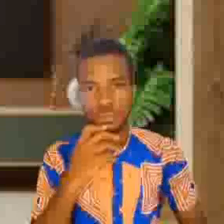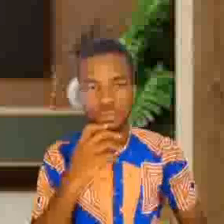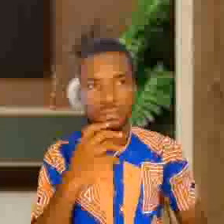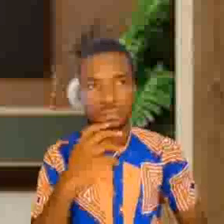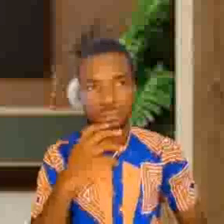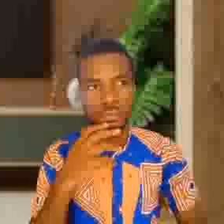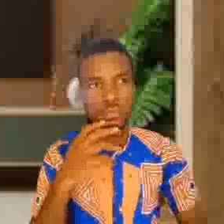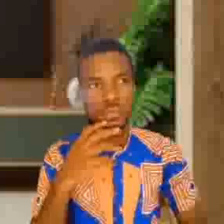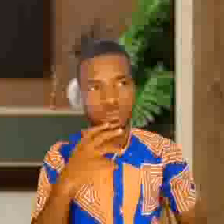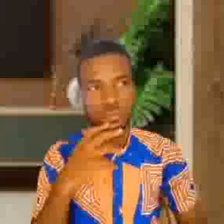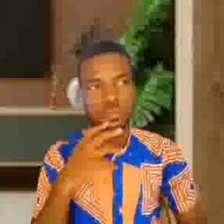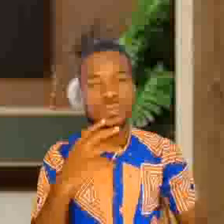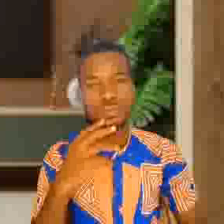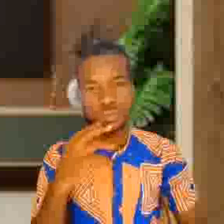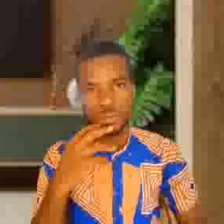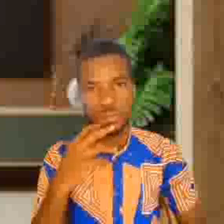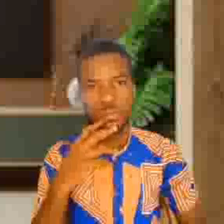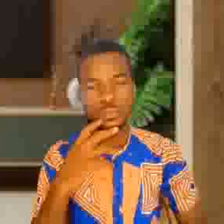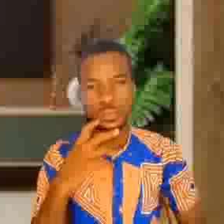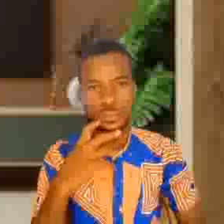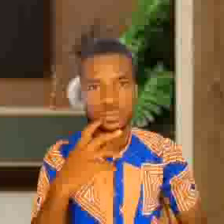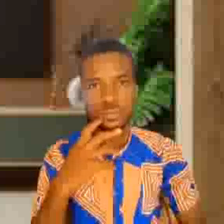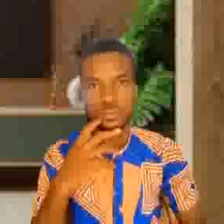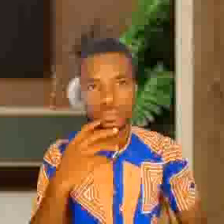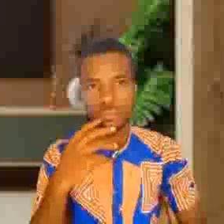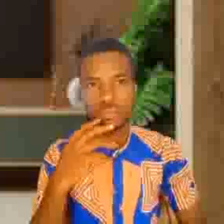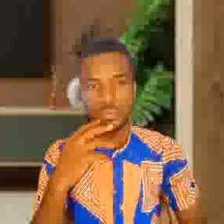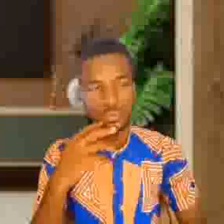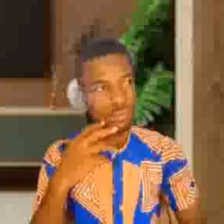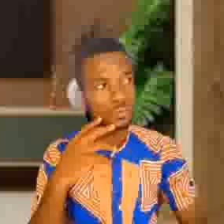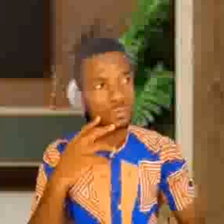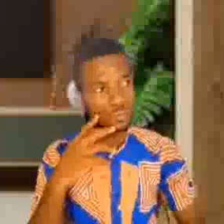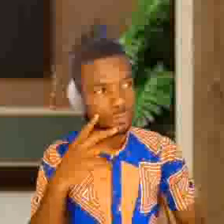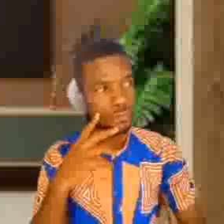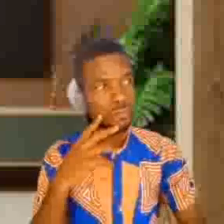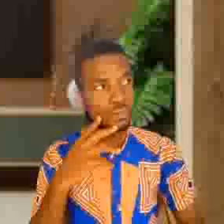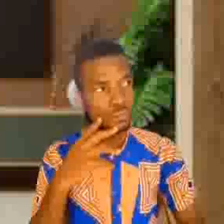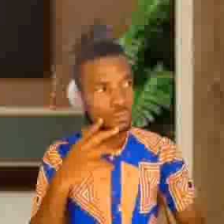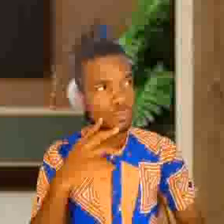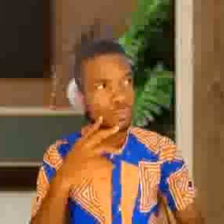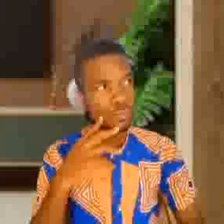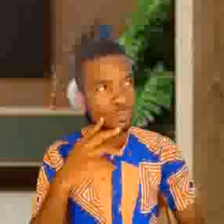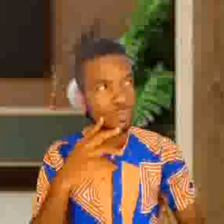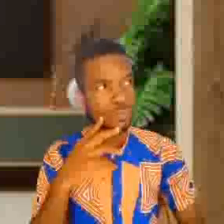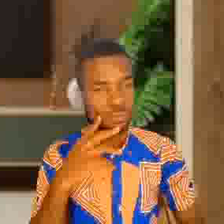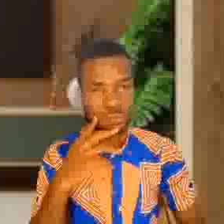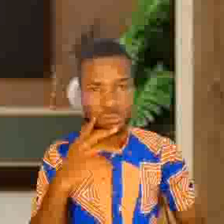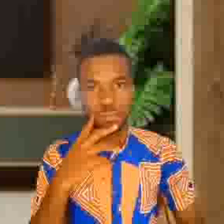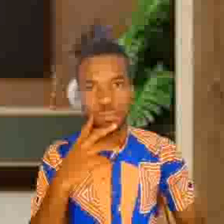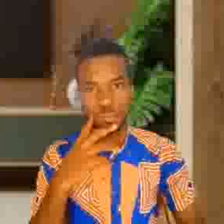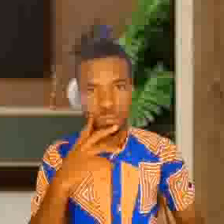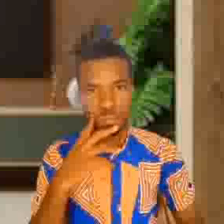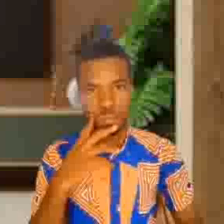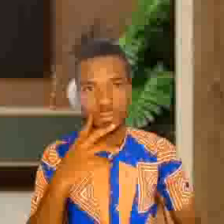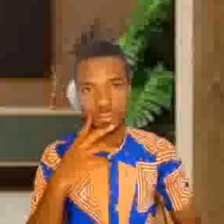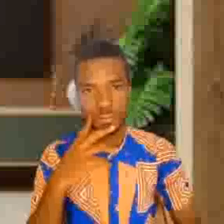Let's do 7 first so that you get the context. And it came to pass after a while that the brook dried up because there